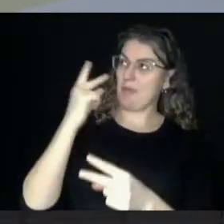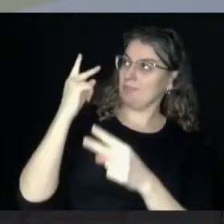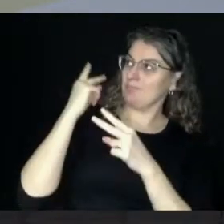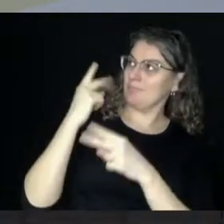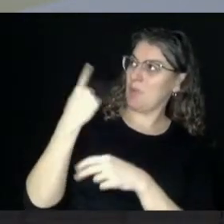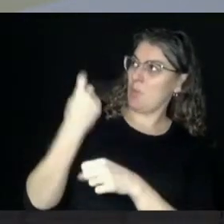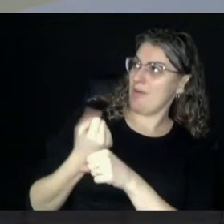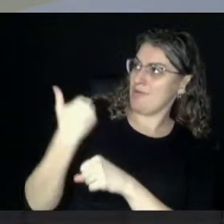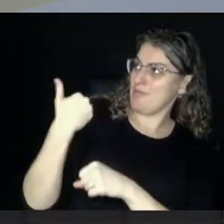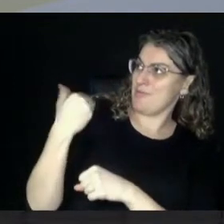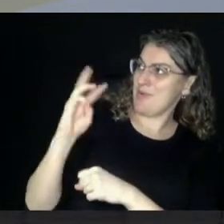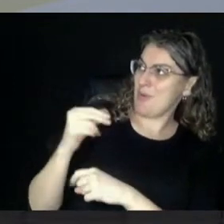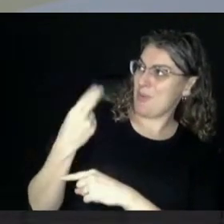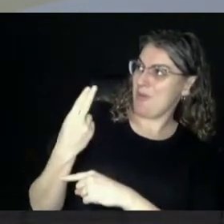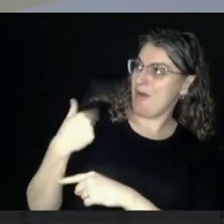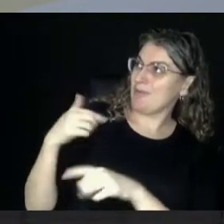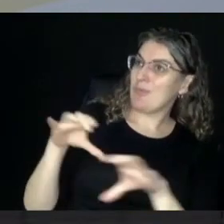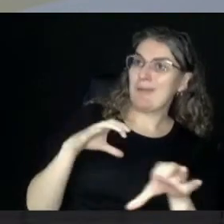March.